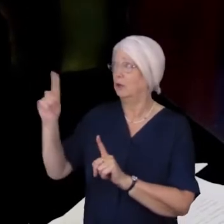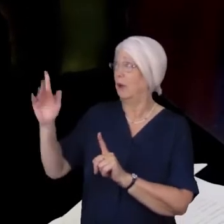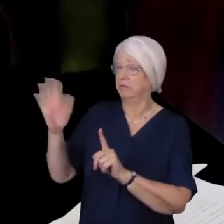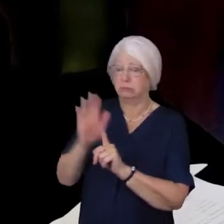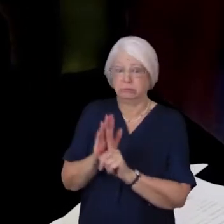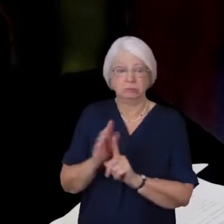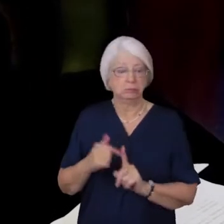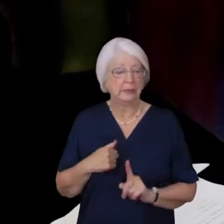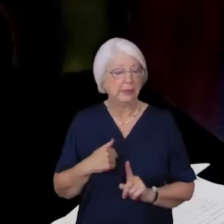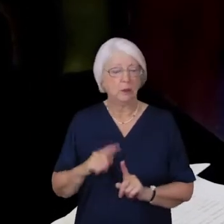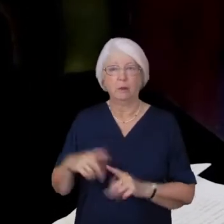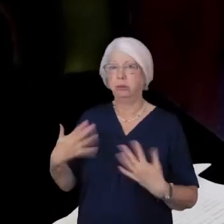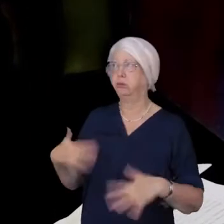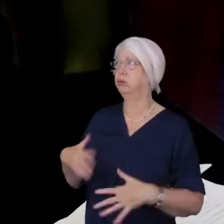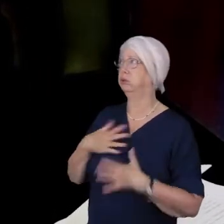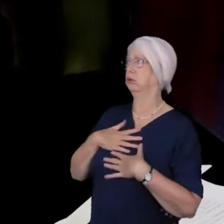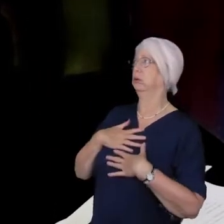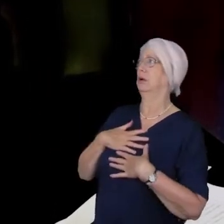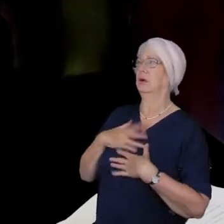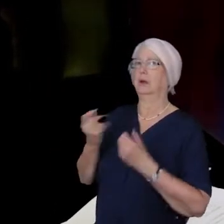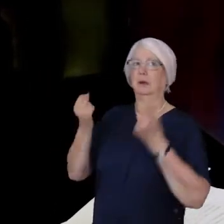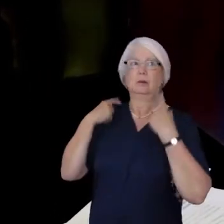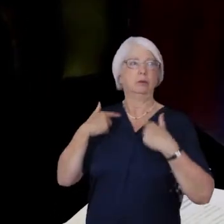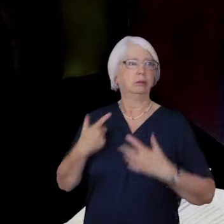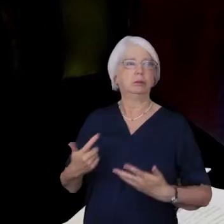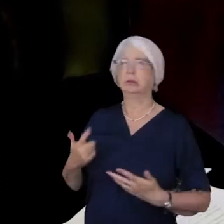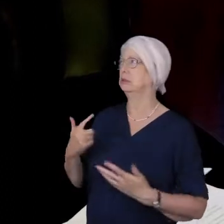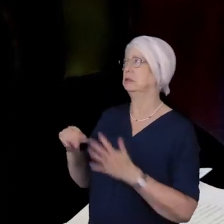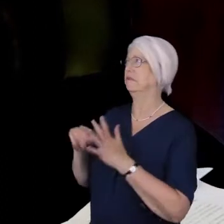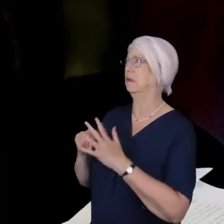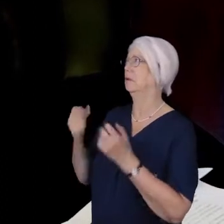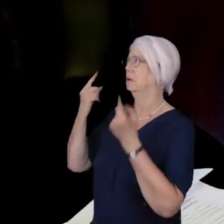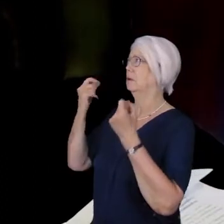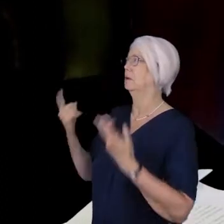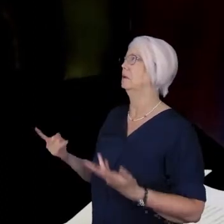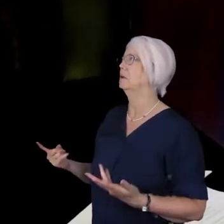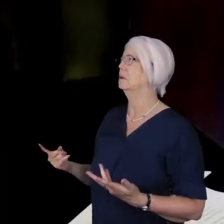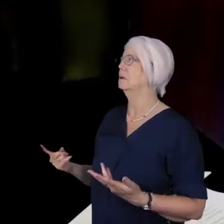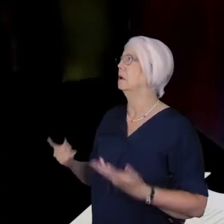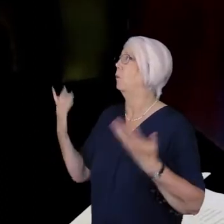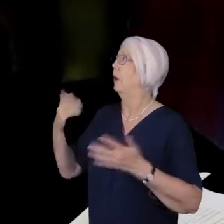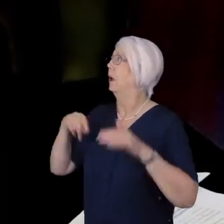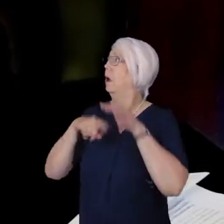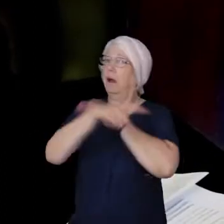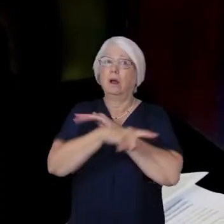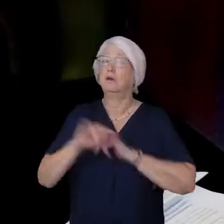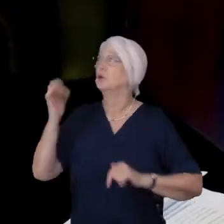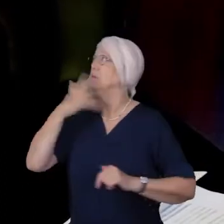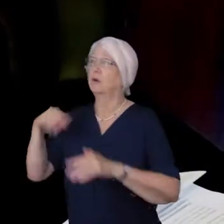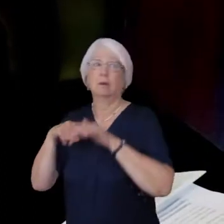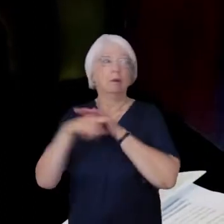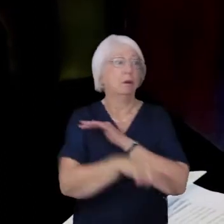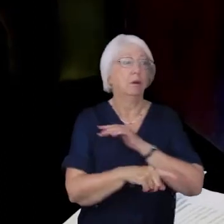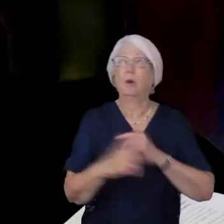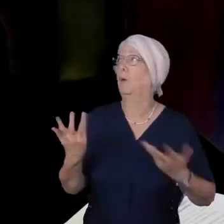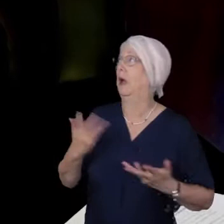me. Such knowledge is too wonderful for me, too lofty for me to attain. Where can I go from your spirit?